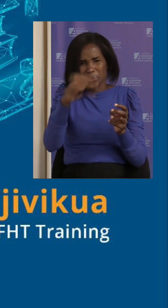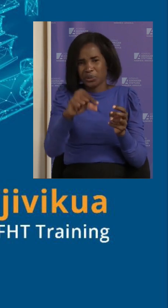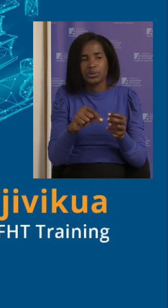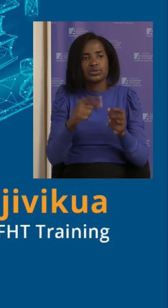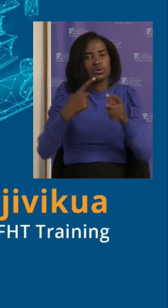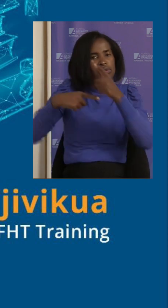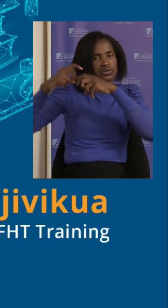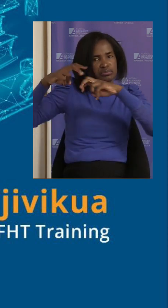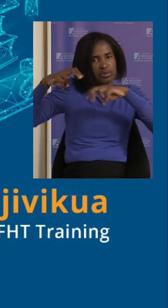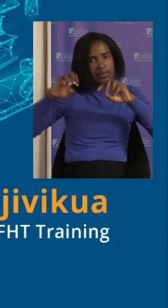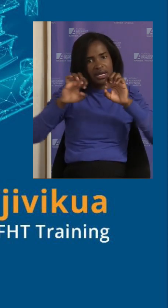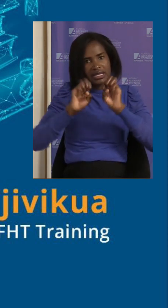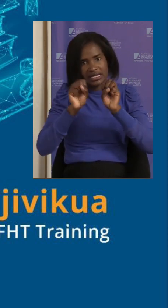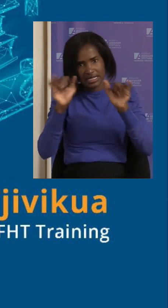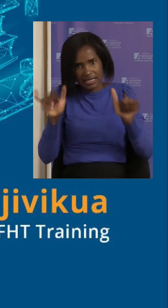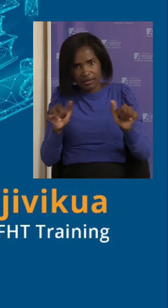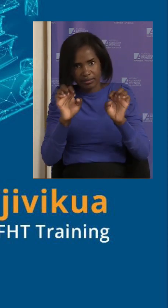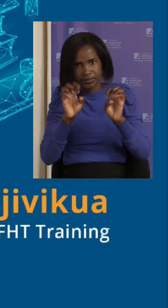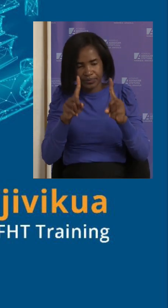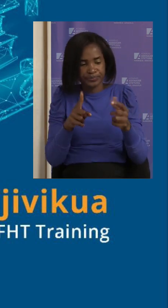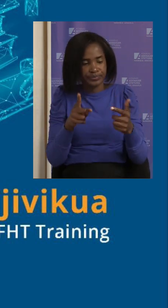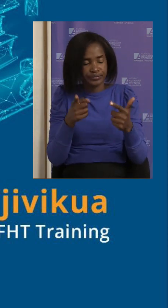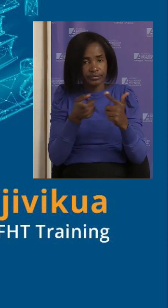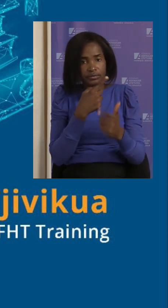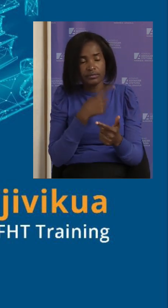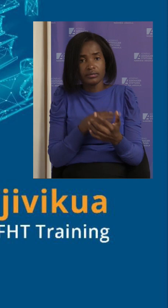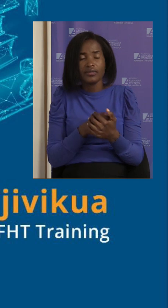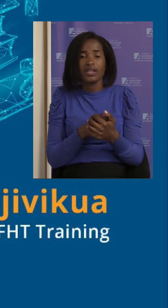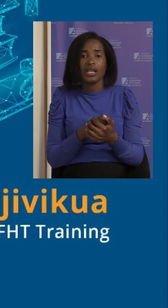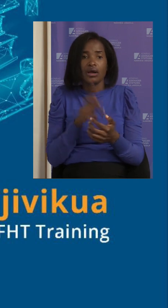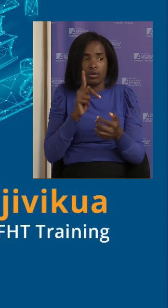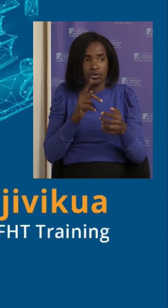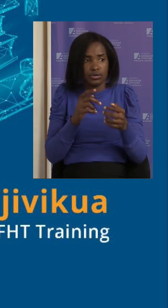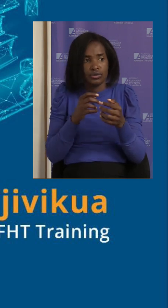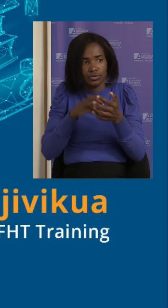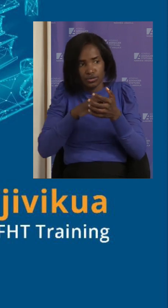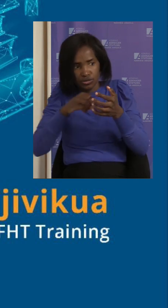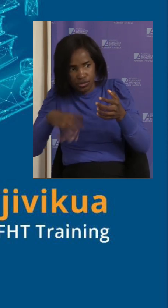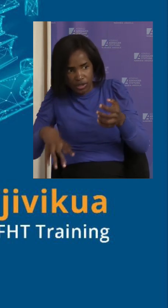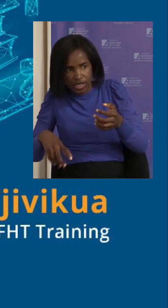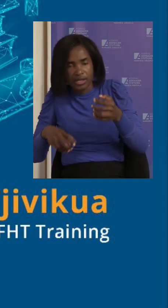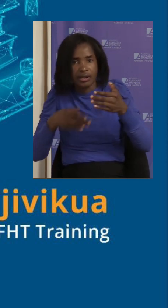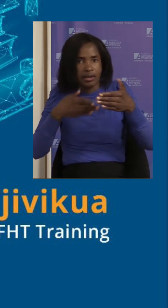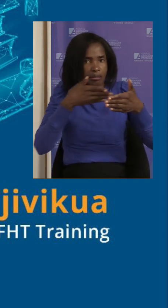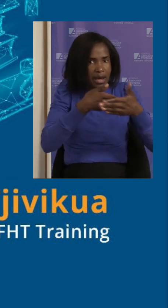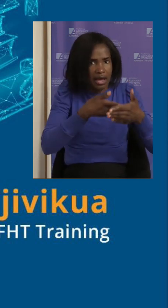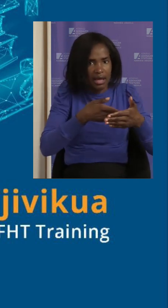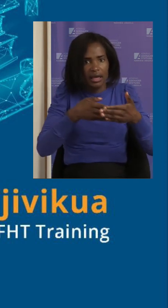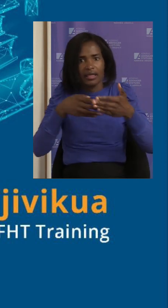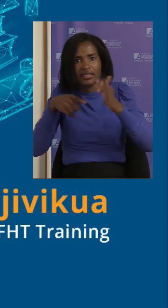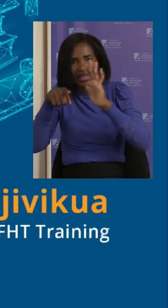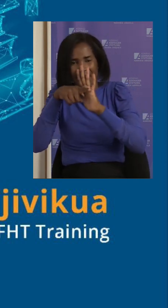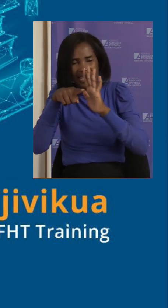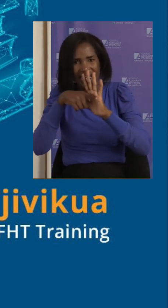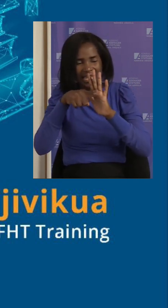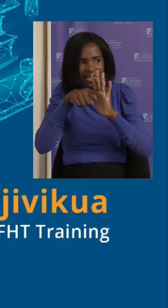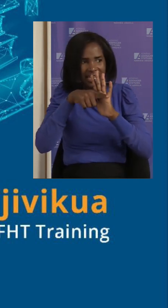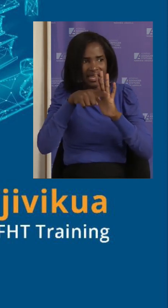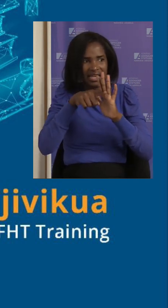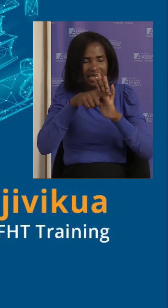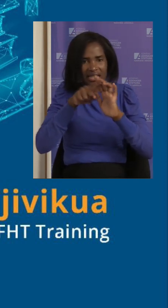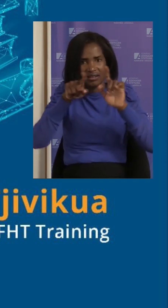serious measures to be implemented to, at the very least, mitigate the negative circumstances in the realm of our